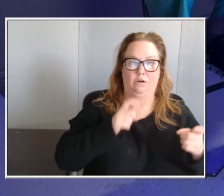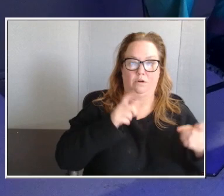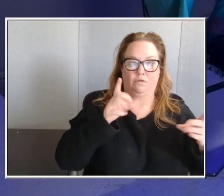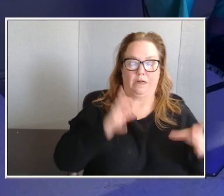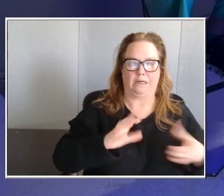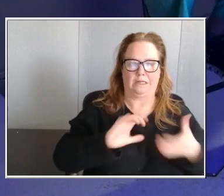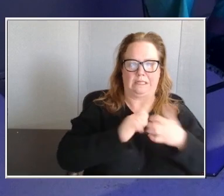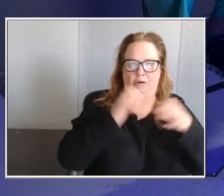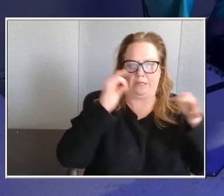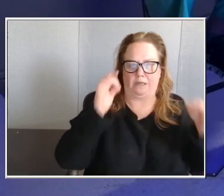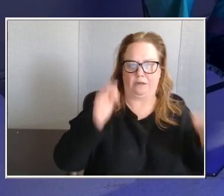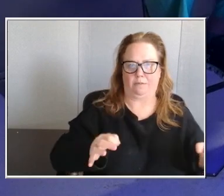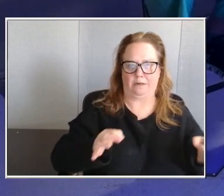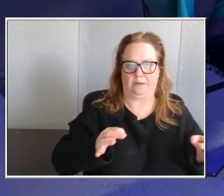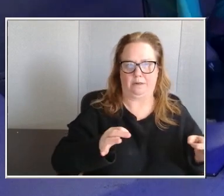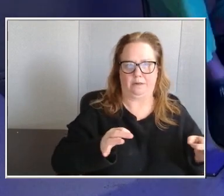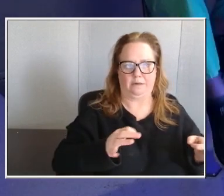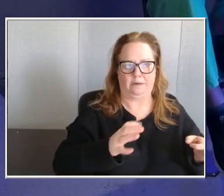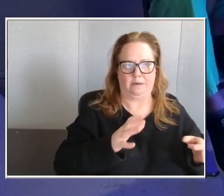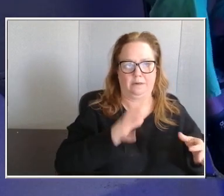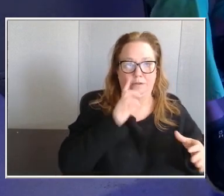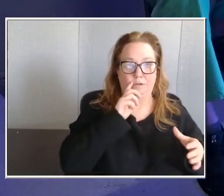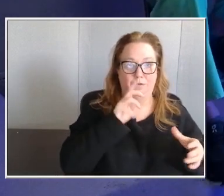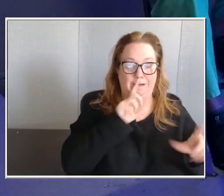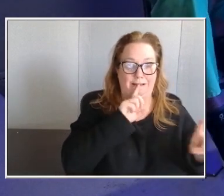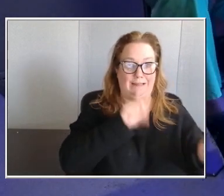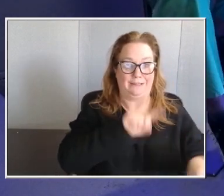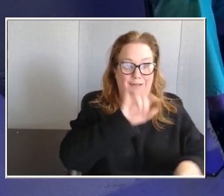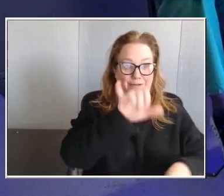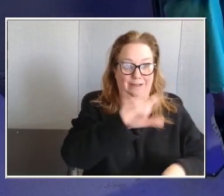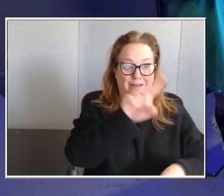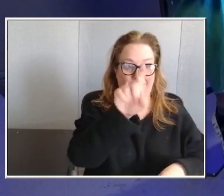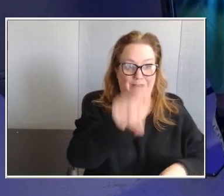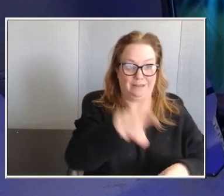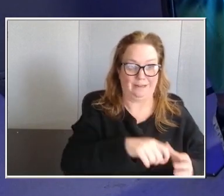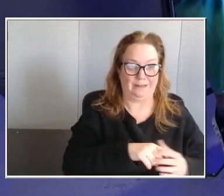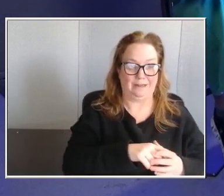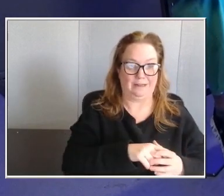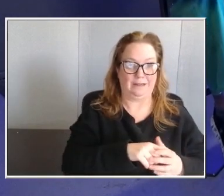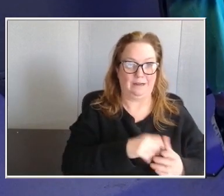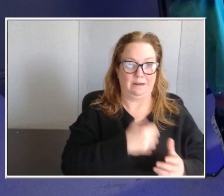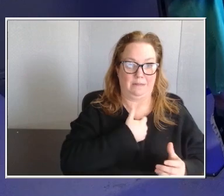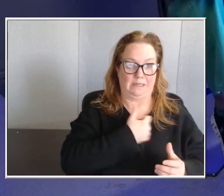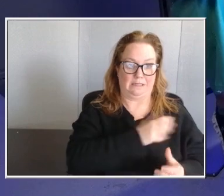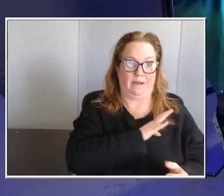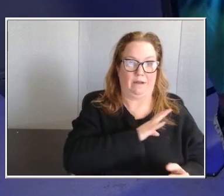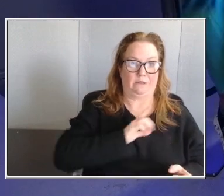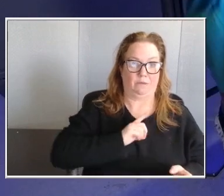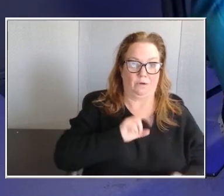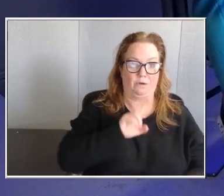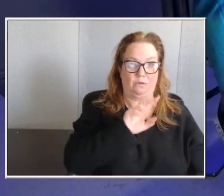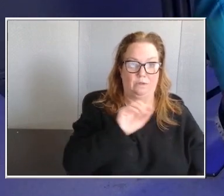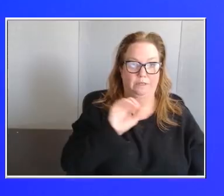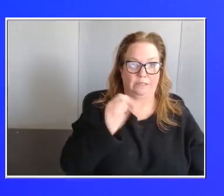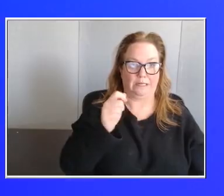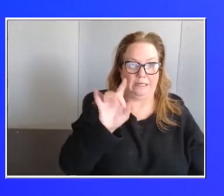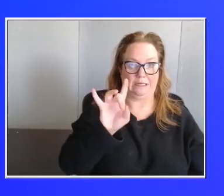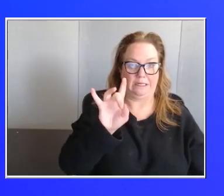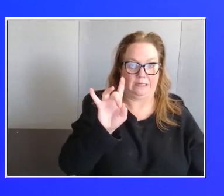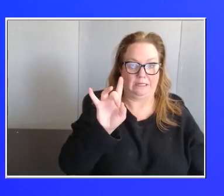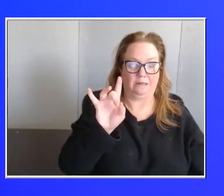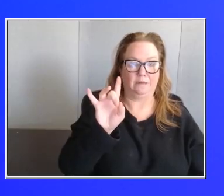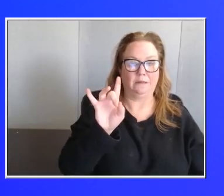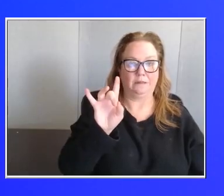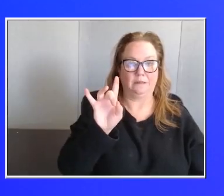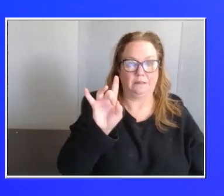determined? Do you want to take that one? I was actually on the board in 2018, and it